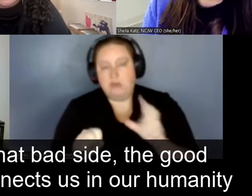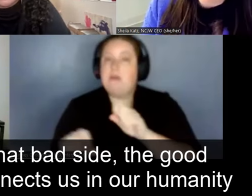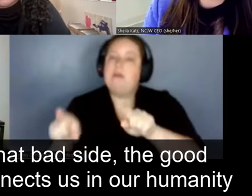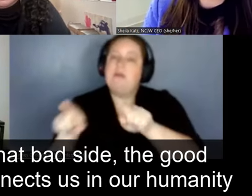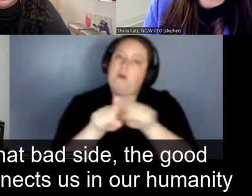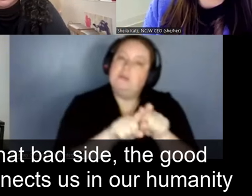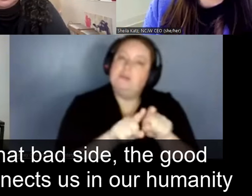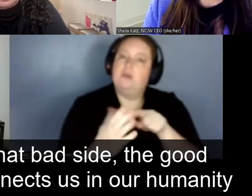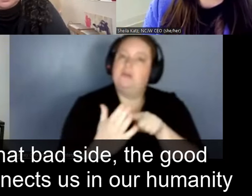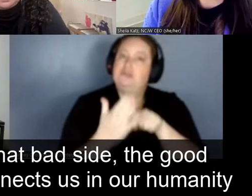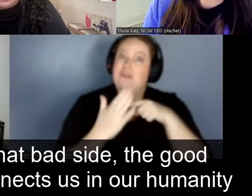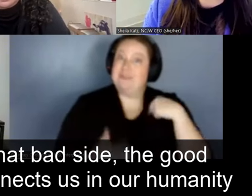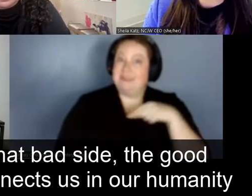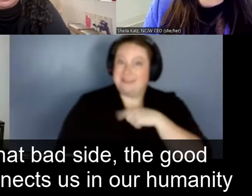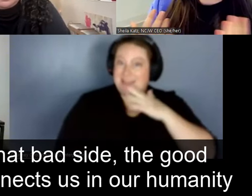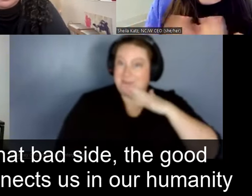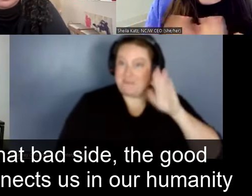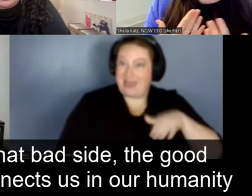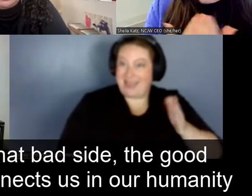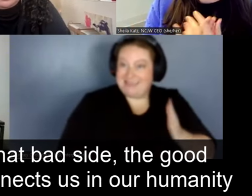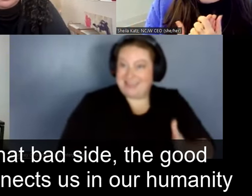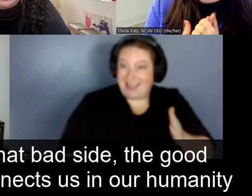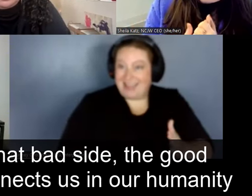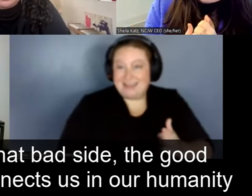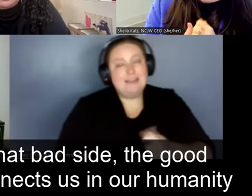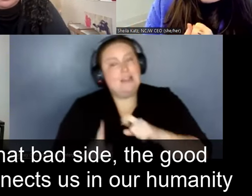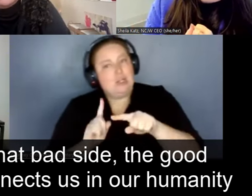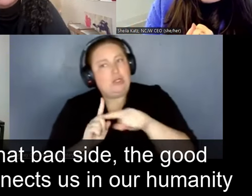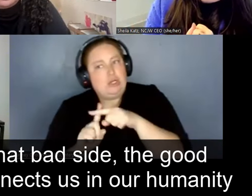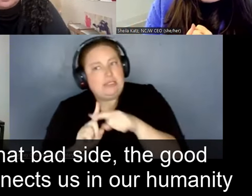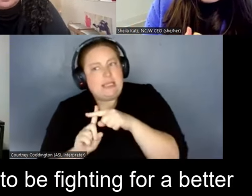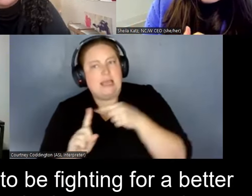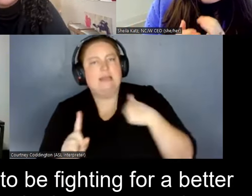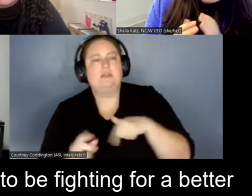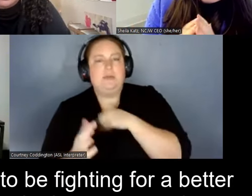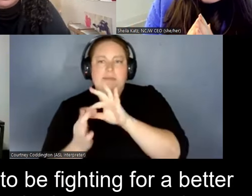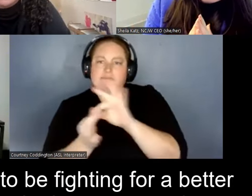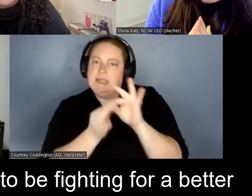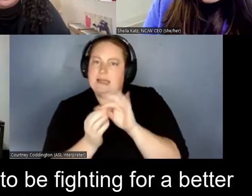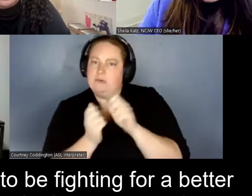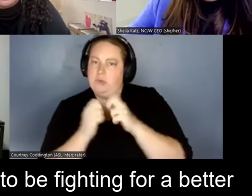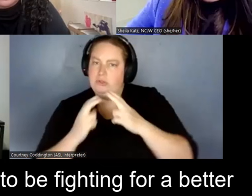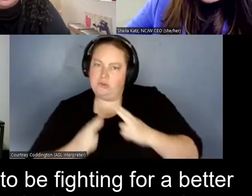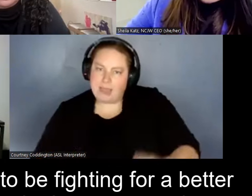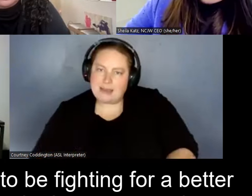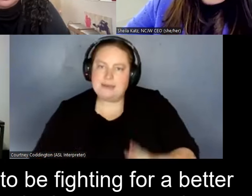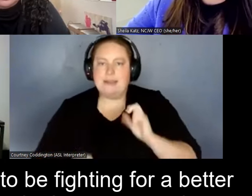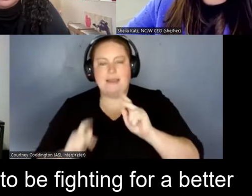us that bad side. The good side is this is what connects us in our humanity and as people.